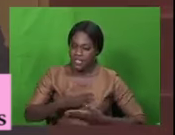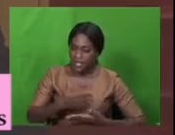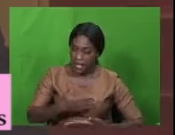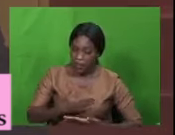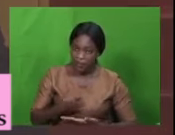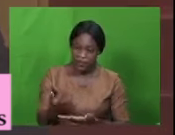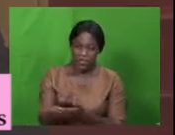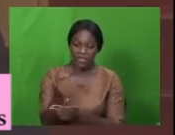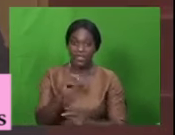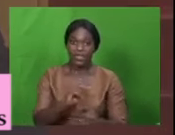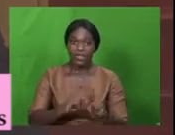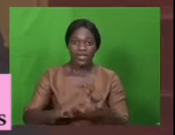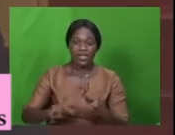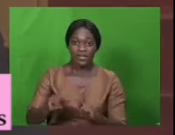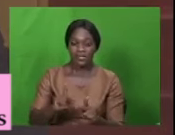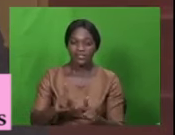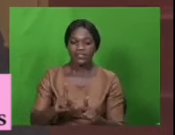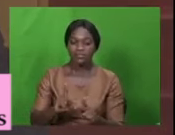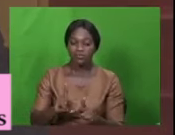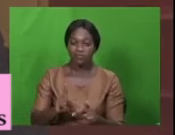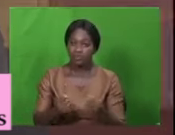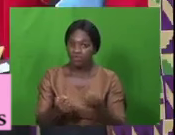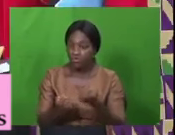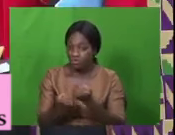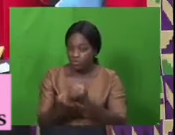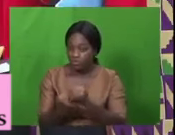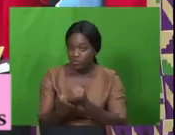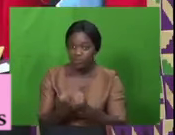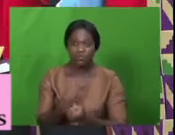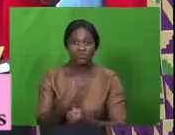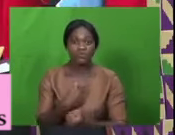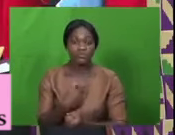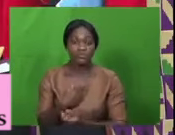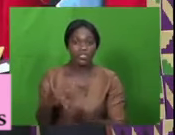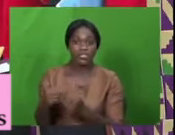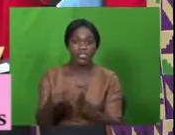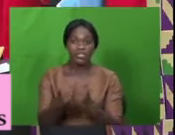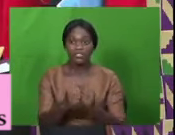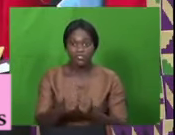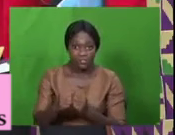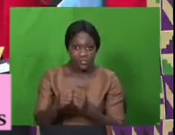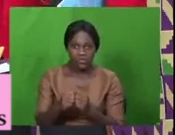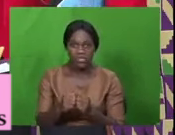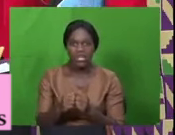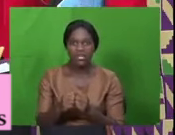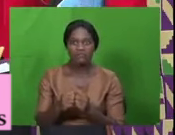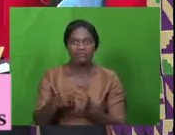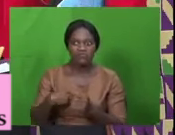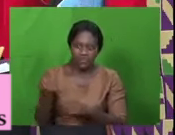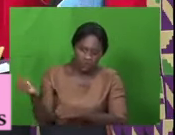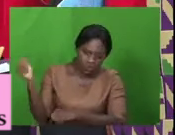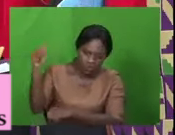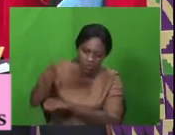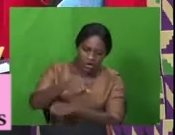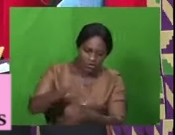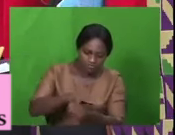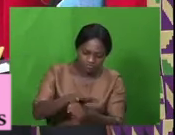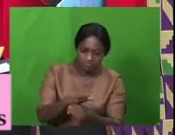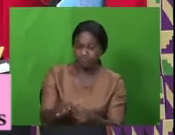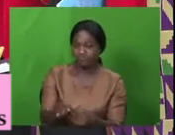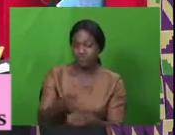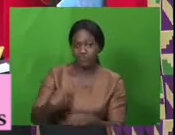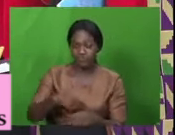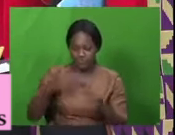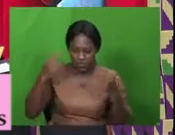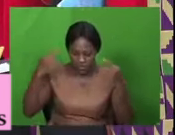Ghana rose to the occasion, and together we went through the crisis and came out well